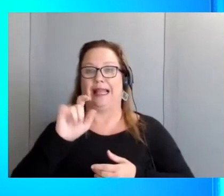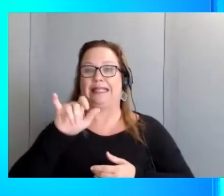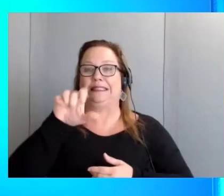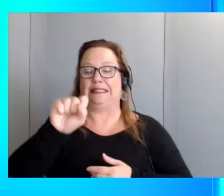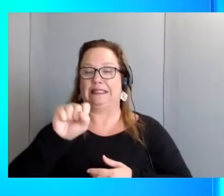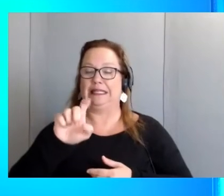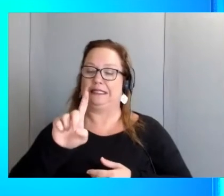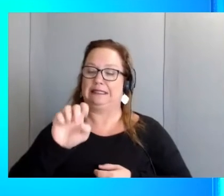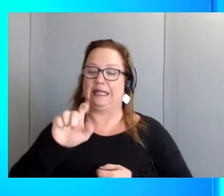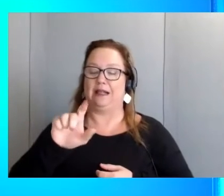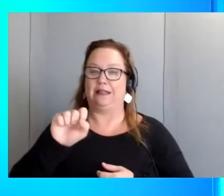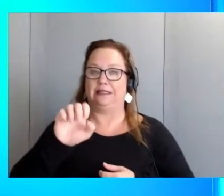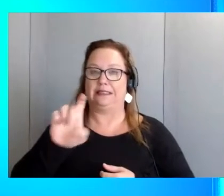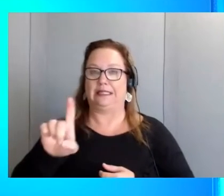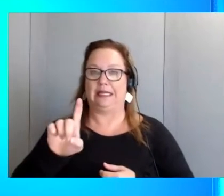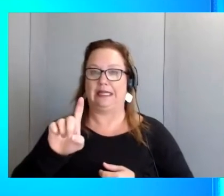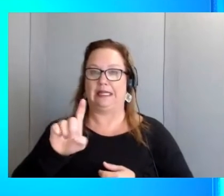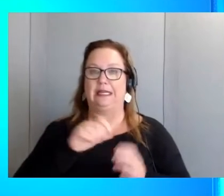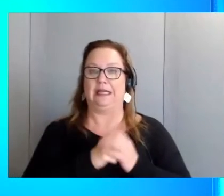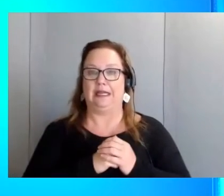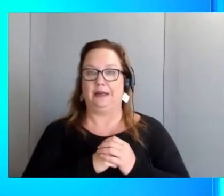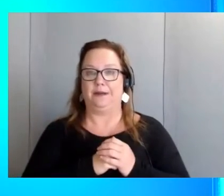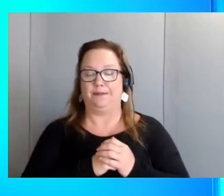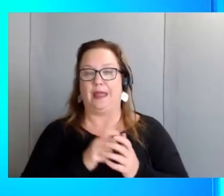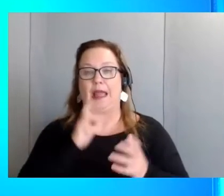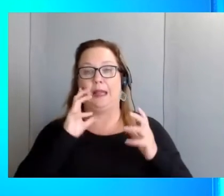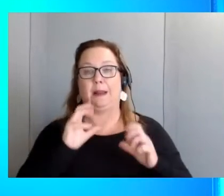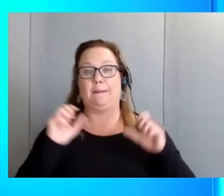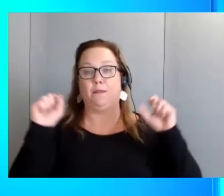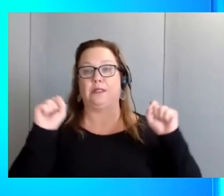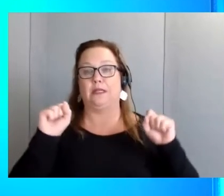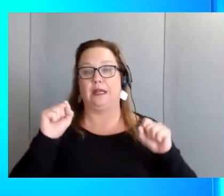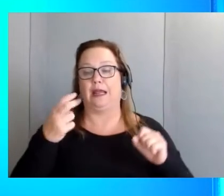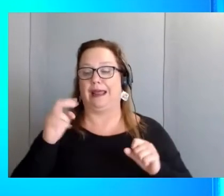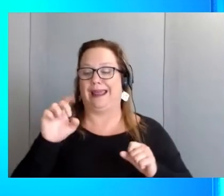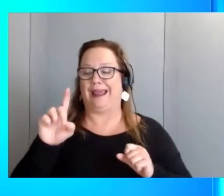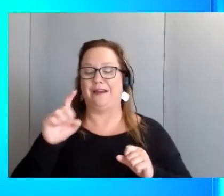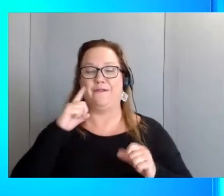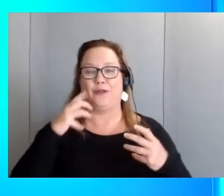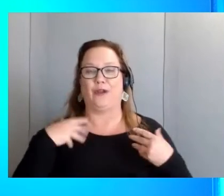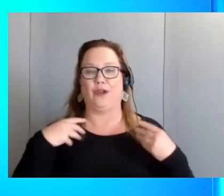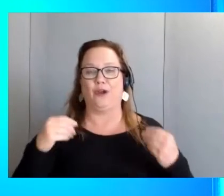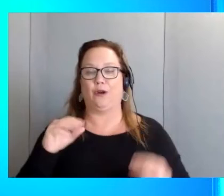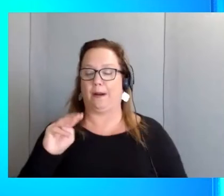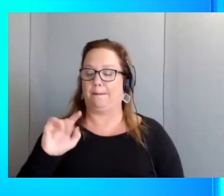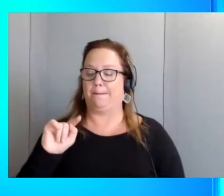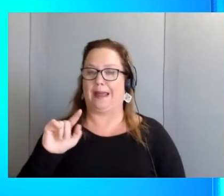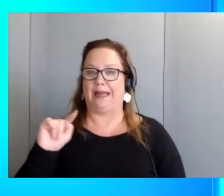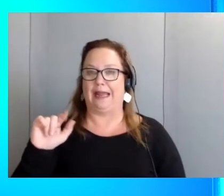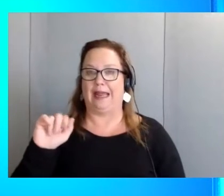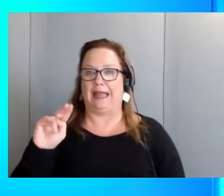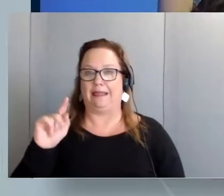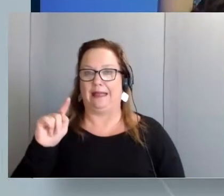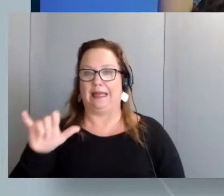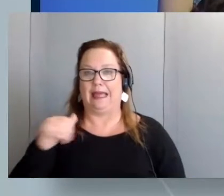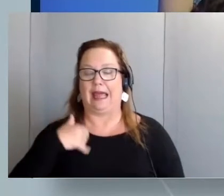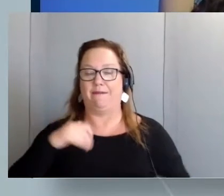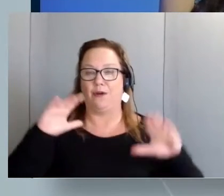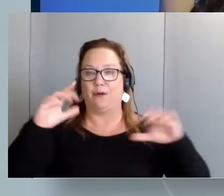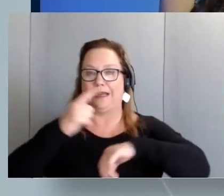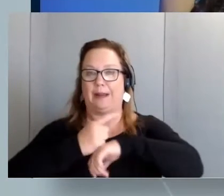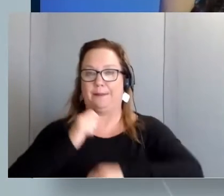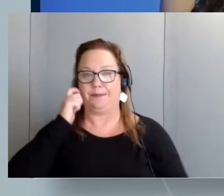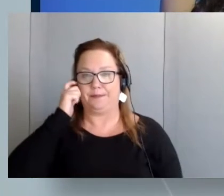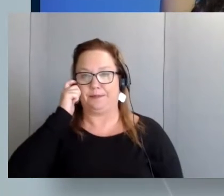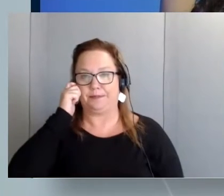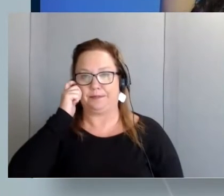of the Cancer Center, Dr. Roy Jensen, and president of Head for the Cure Foundation, Matt Anthony. Everyone, have a great day. Matt, I